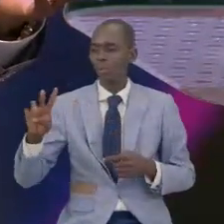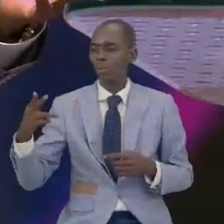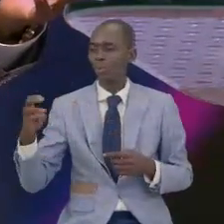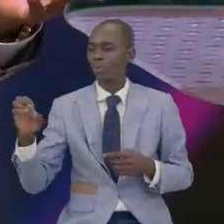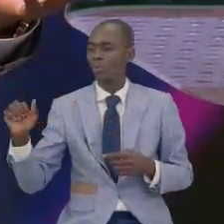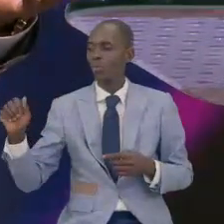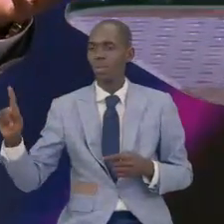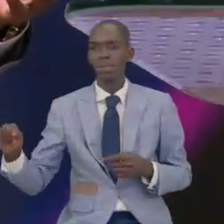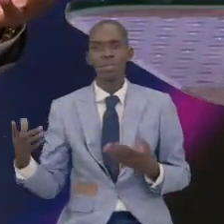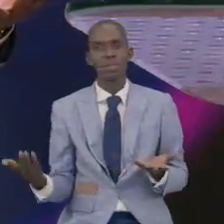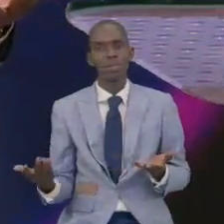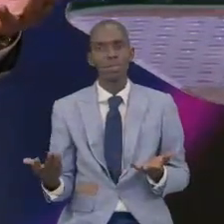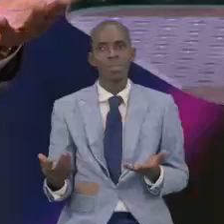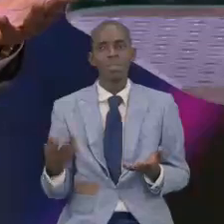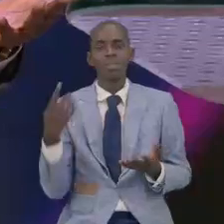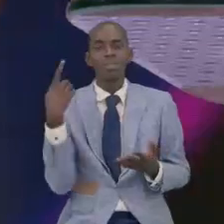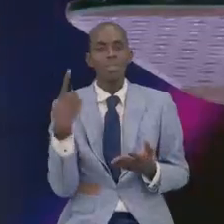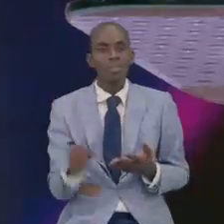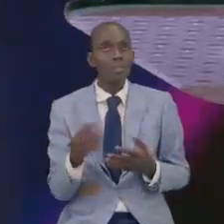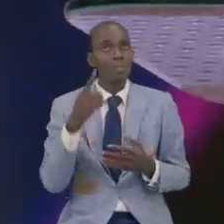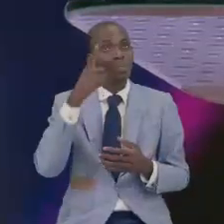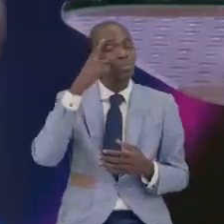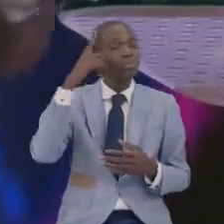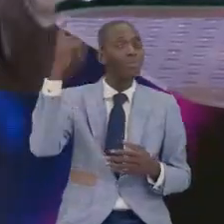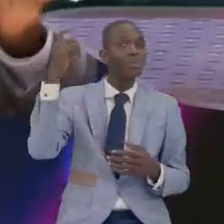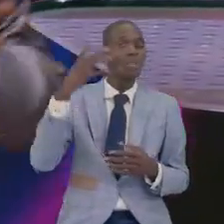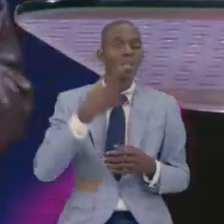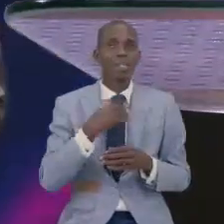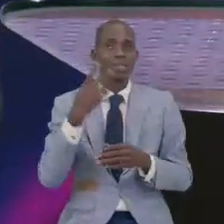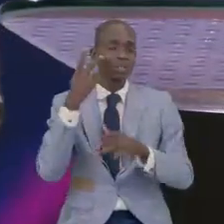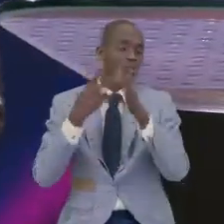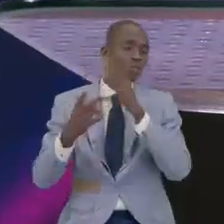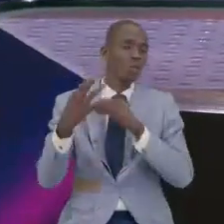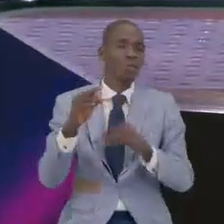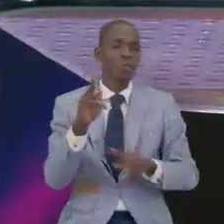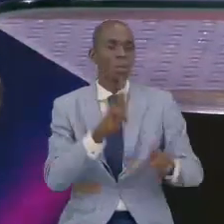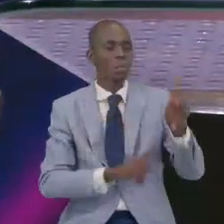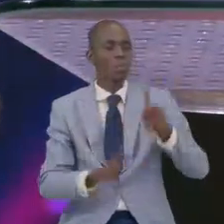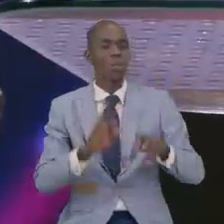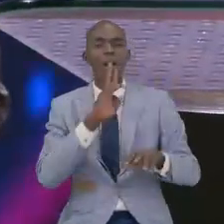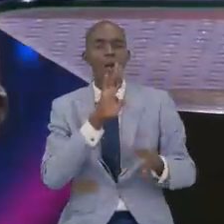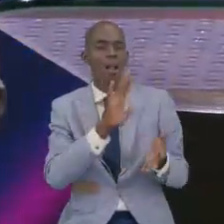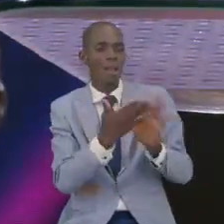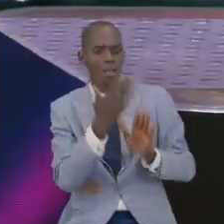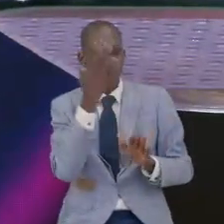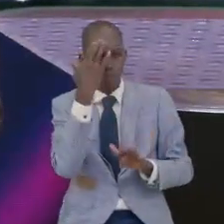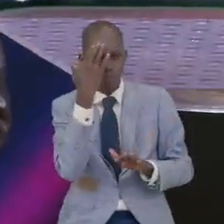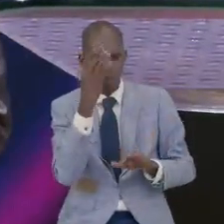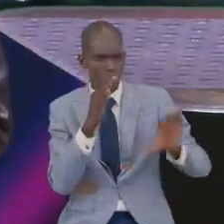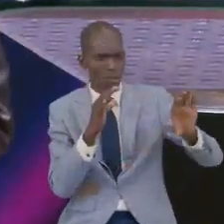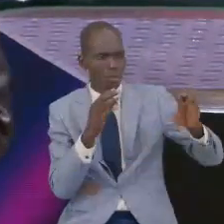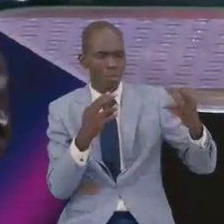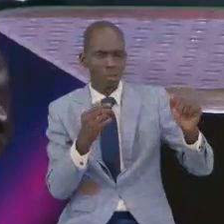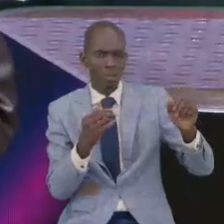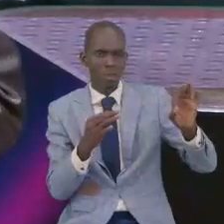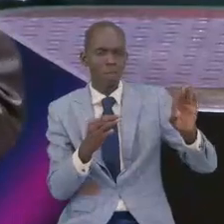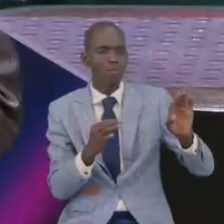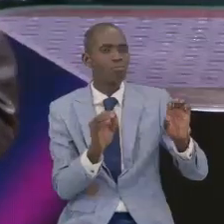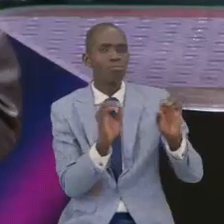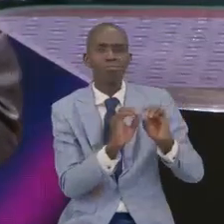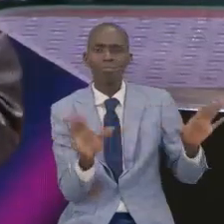The visions of those people, chaff. The prophecies of those people, chaff. What is chaff to the